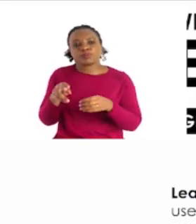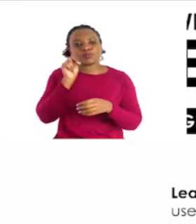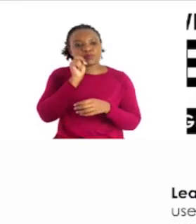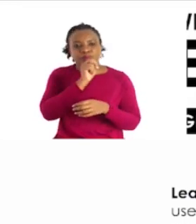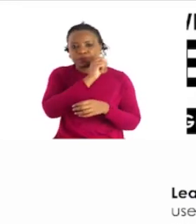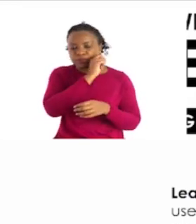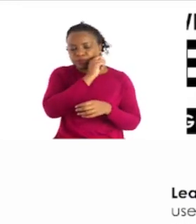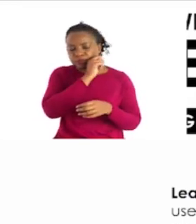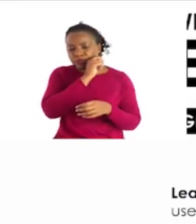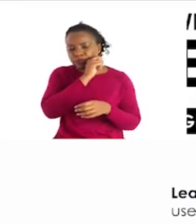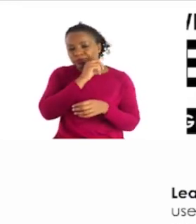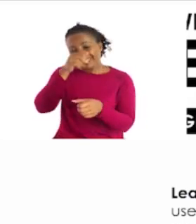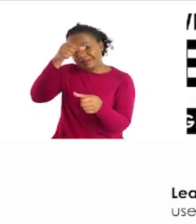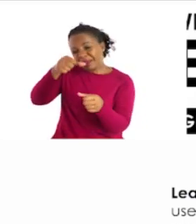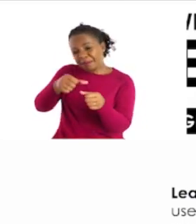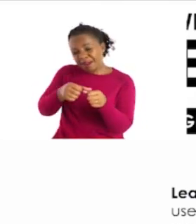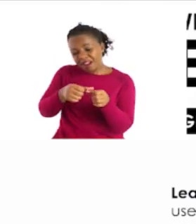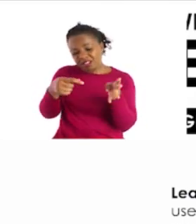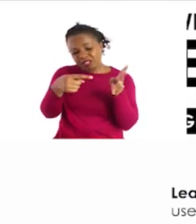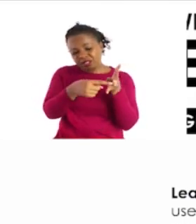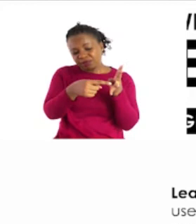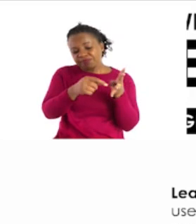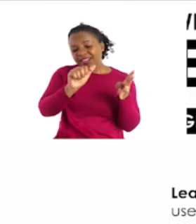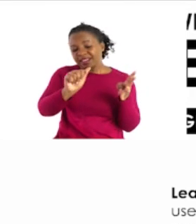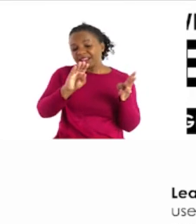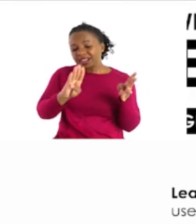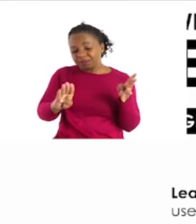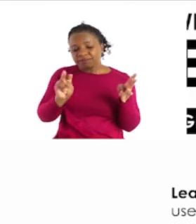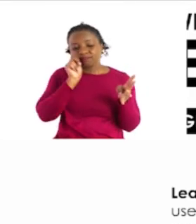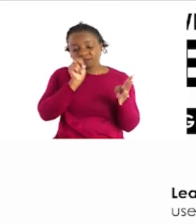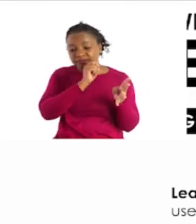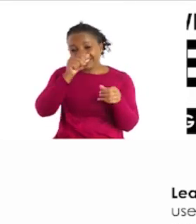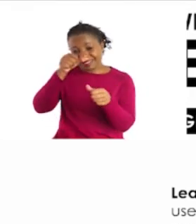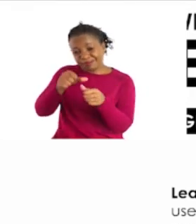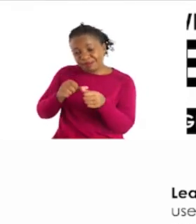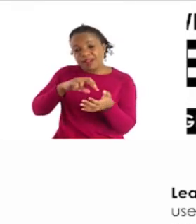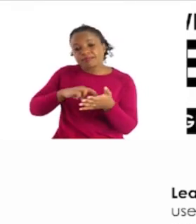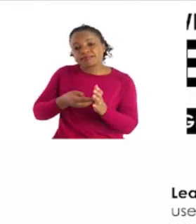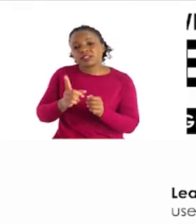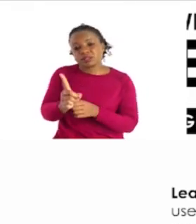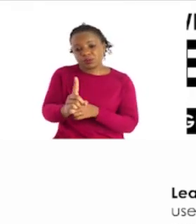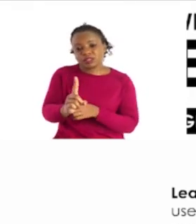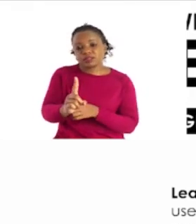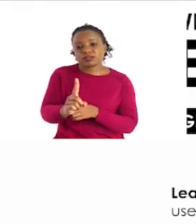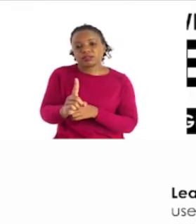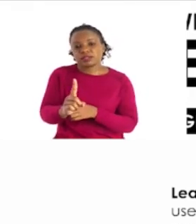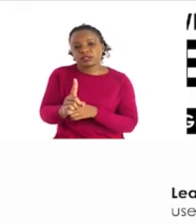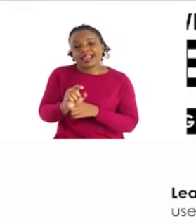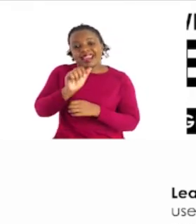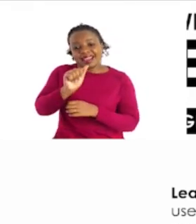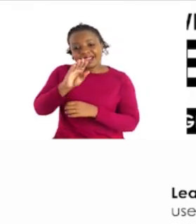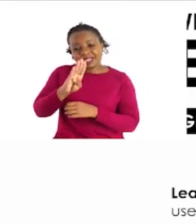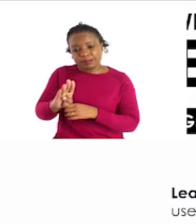what an abstract noun is? Yippee, yippee. She can still remember what an abstract noun is. An